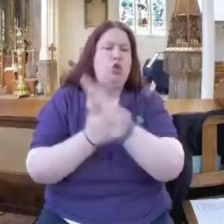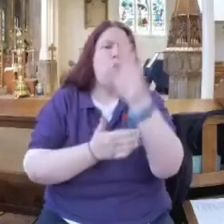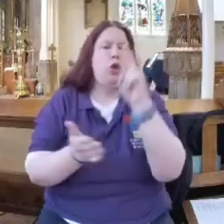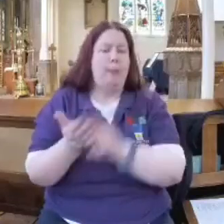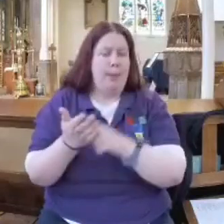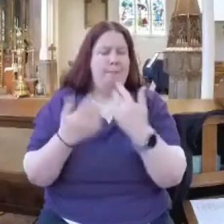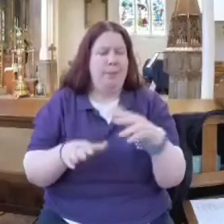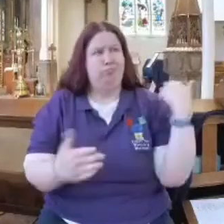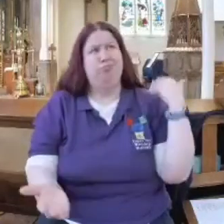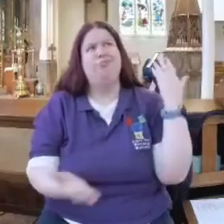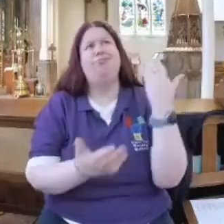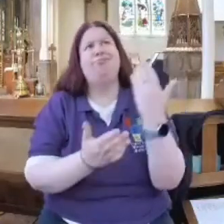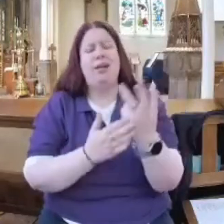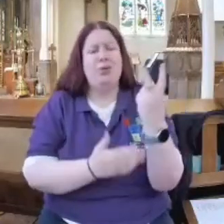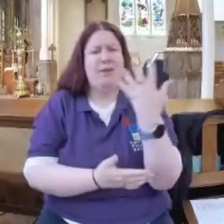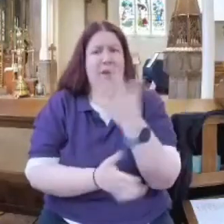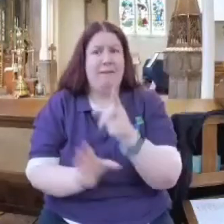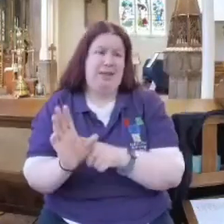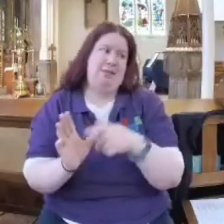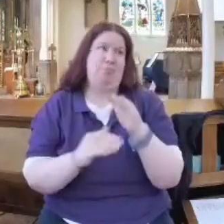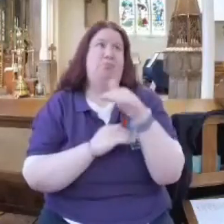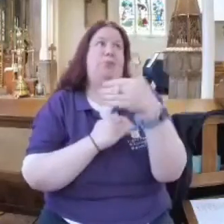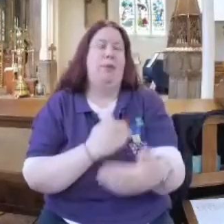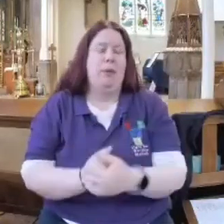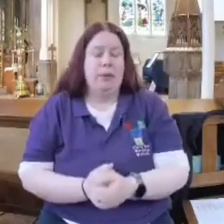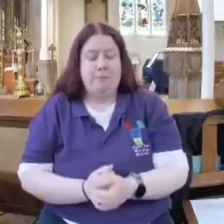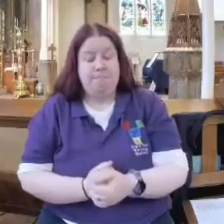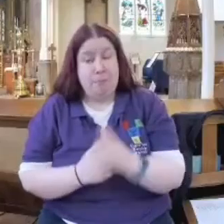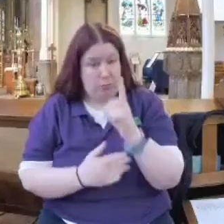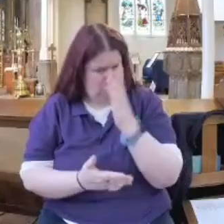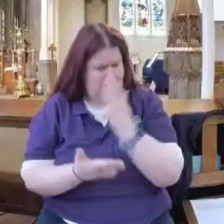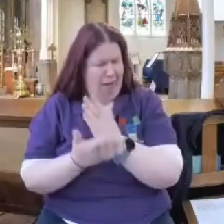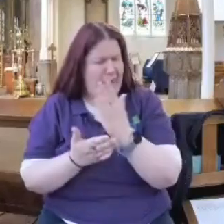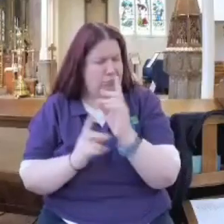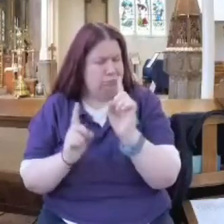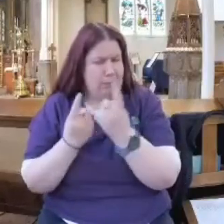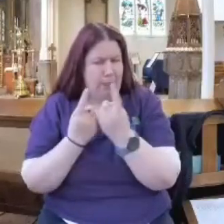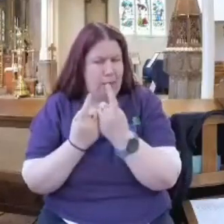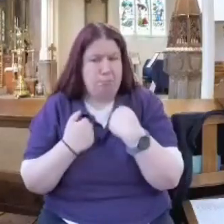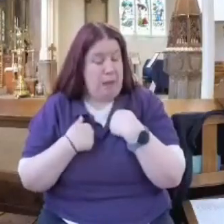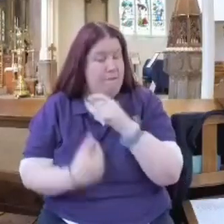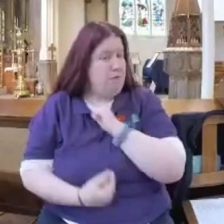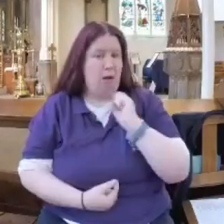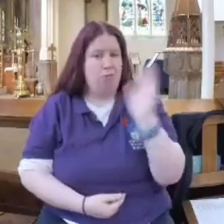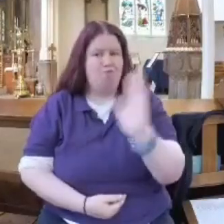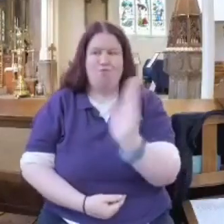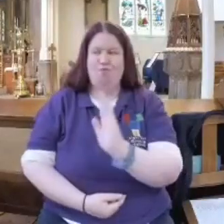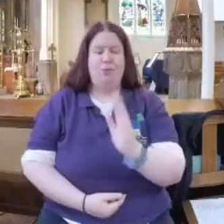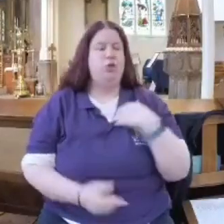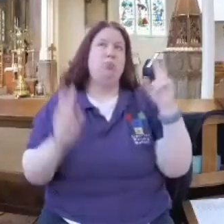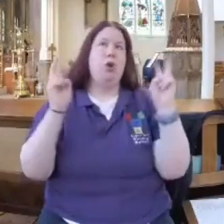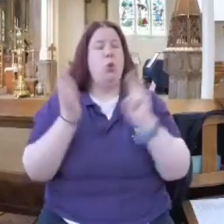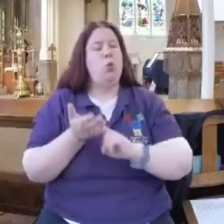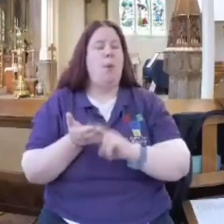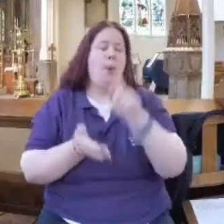St Matthew's for more than 25 years. And just to be clear, I am not the vicar. I'm a normal